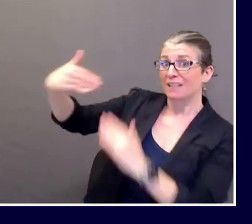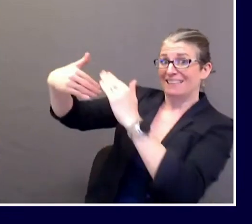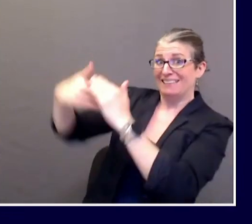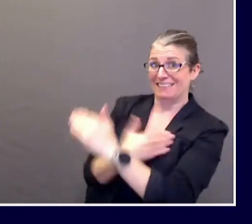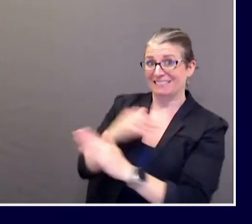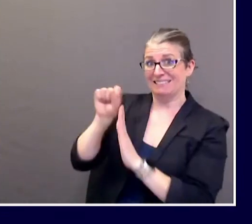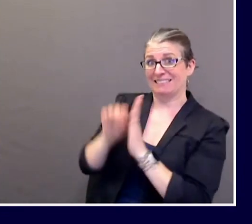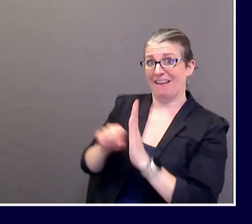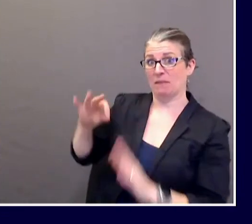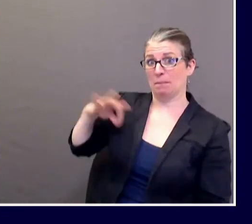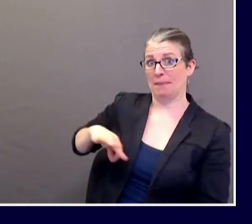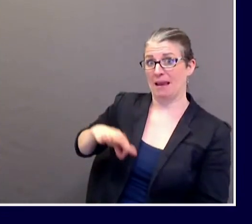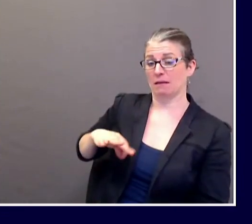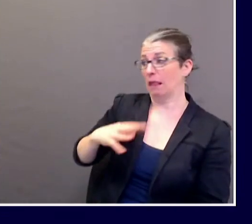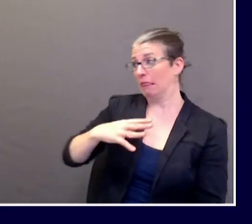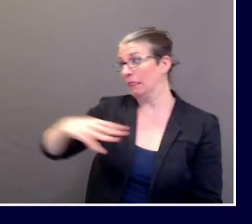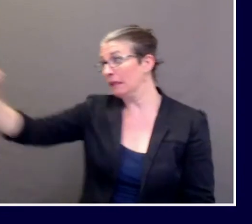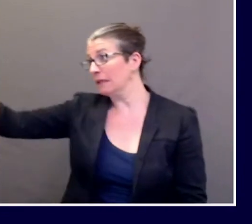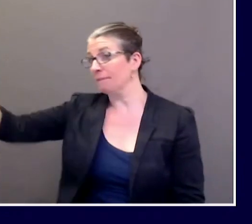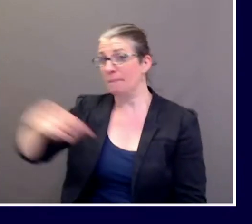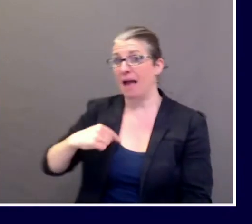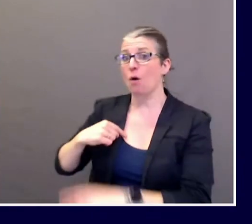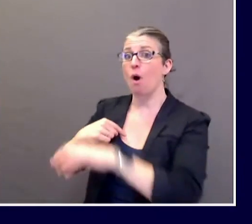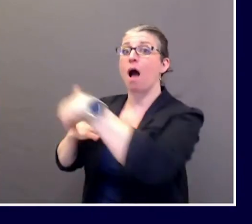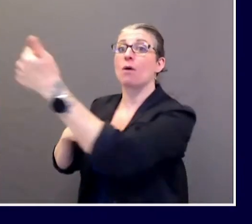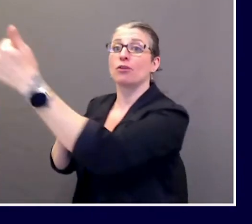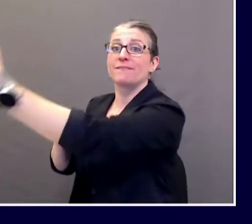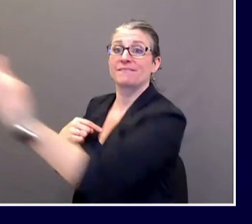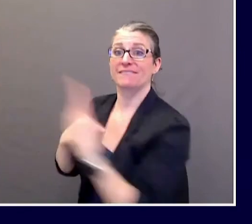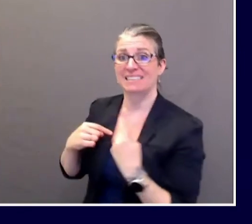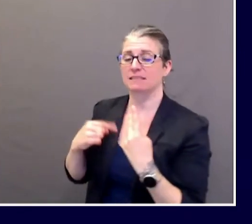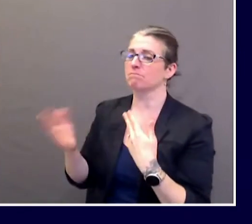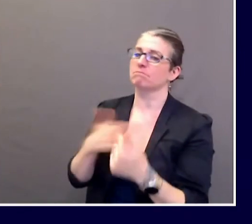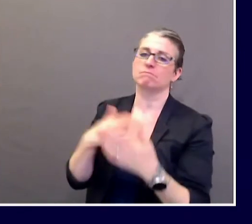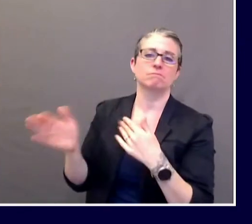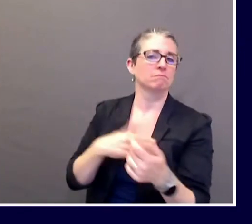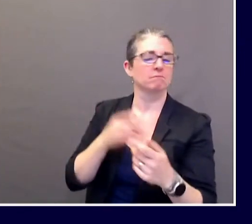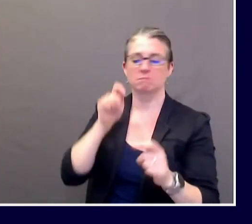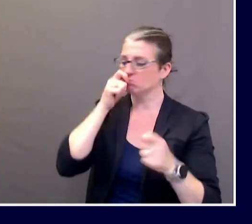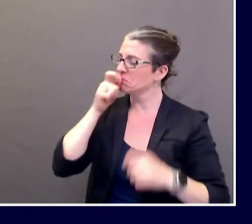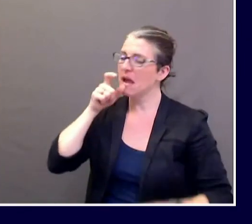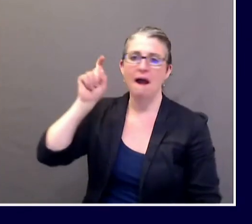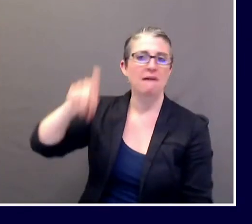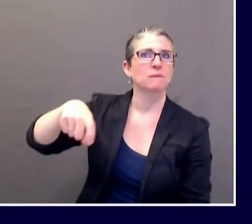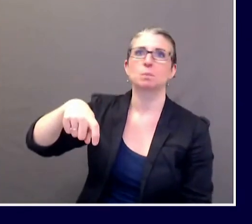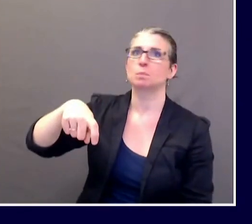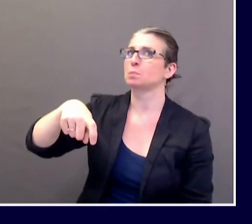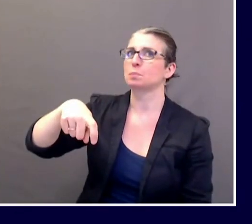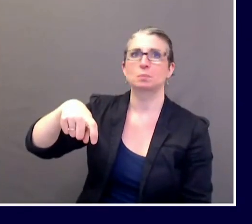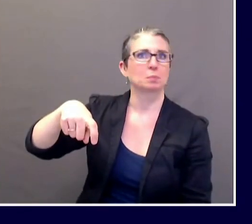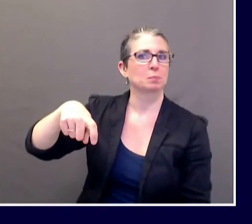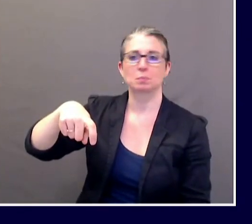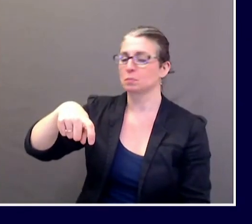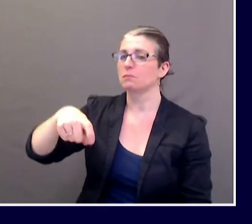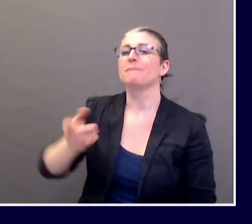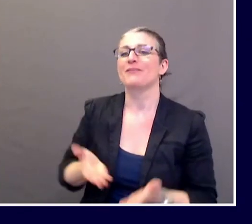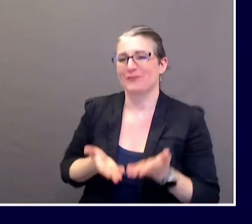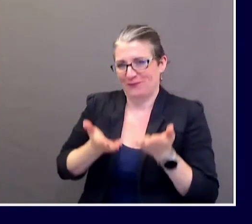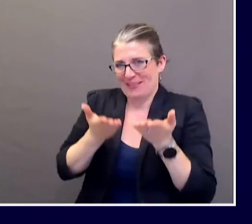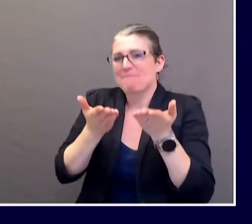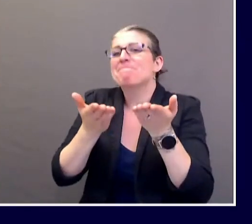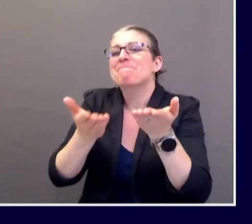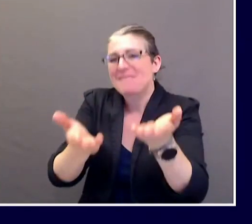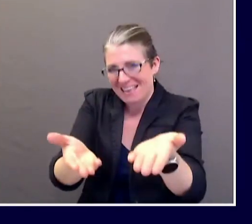back from April vacation. We hope that people have great, safe vacations. But right now, if you haven't gotten a vaccine, you're coming back from